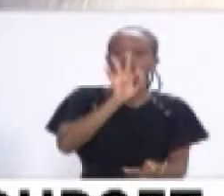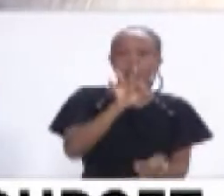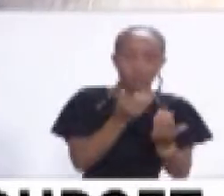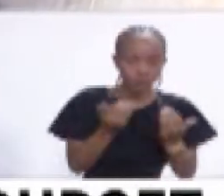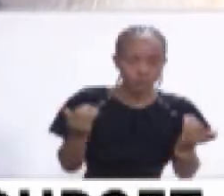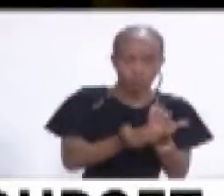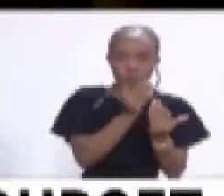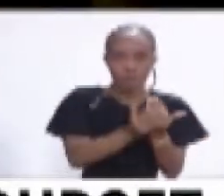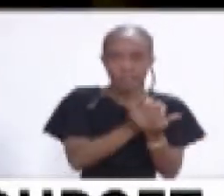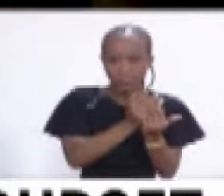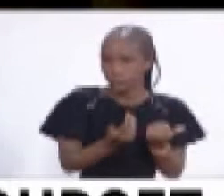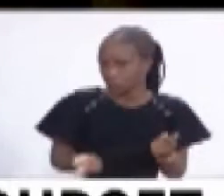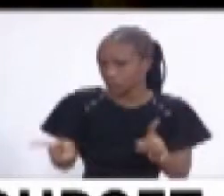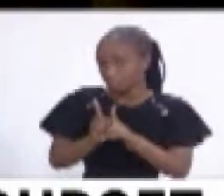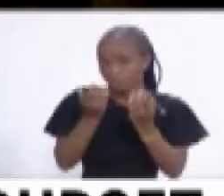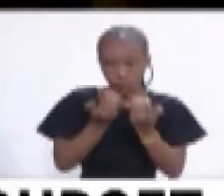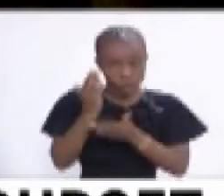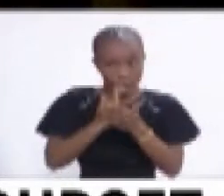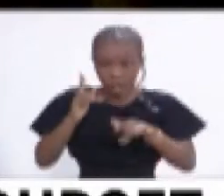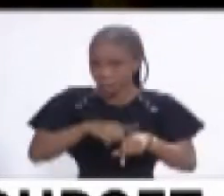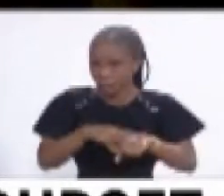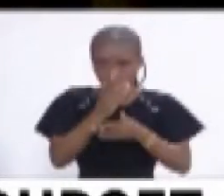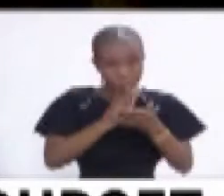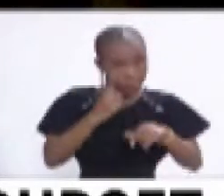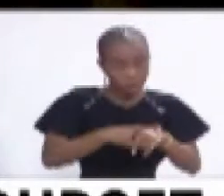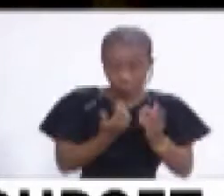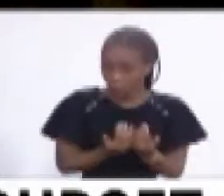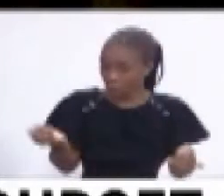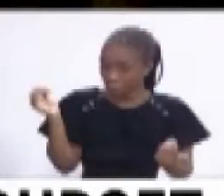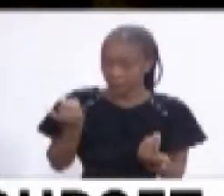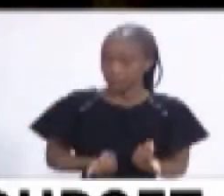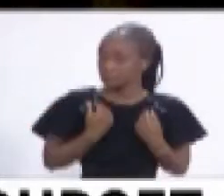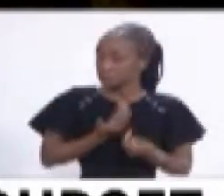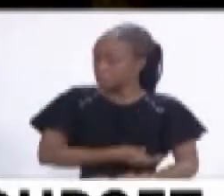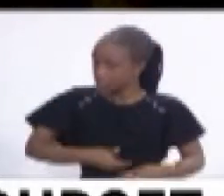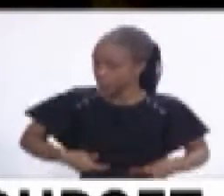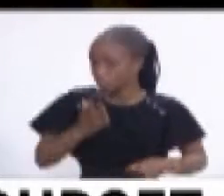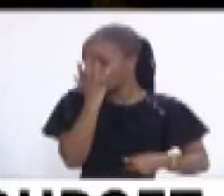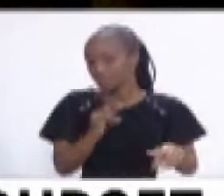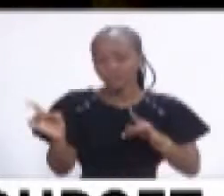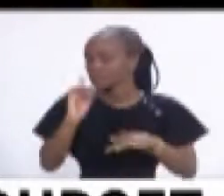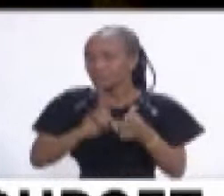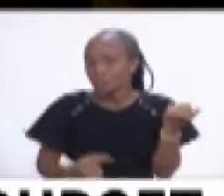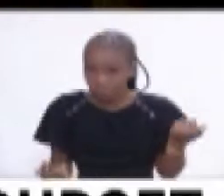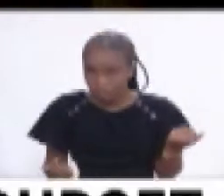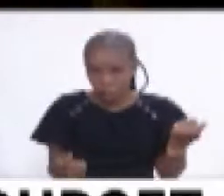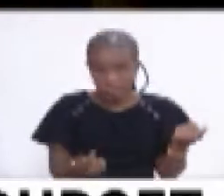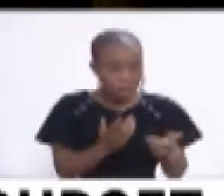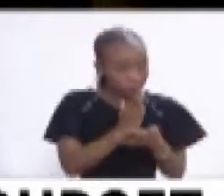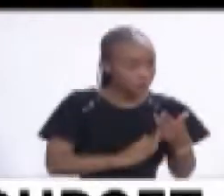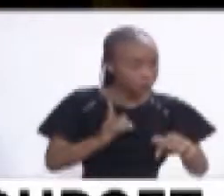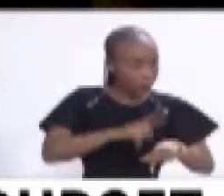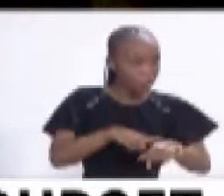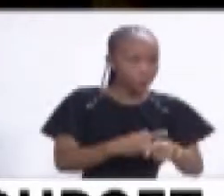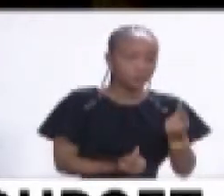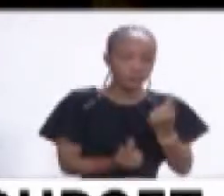to take care of. Nashinda hata watoto, naye saa zingine watoto hata inabidi wanalala njaa juu. Sasa mtoto atafanya namna gani? Juu unapata